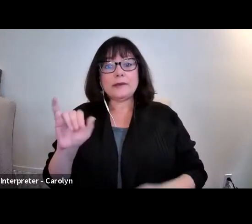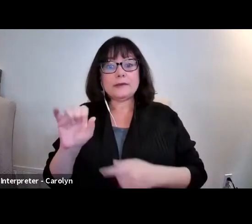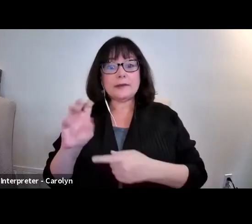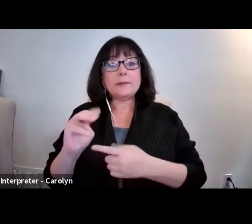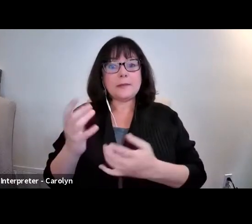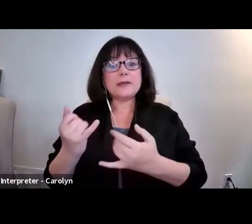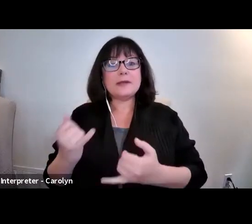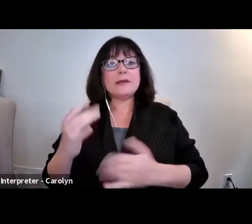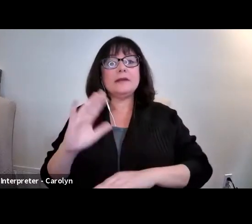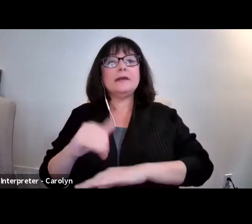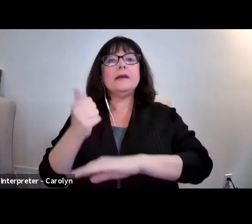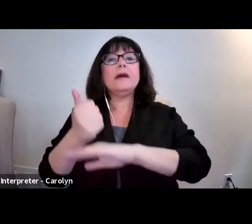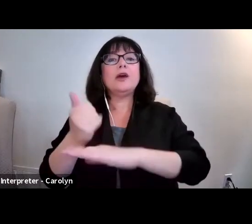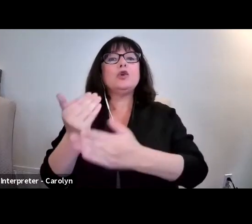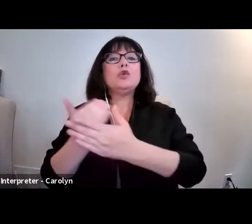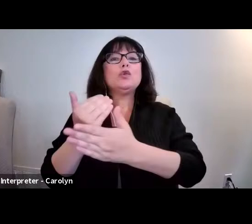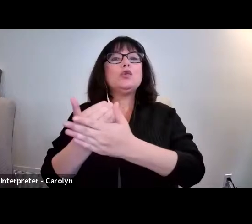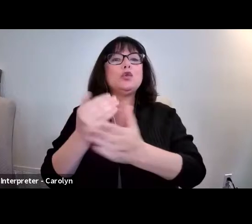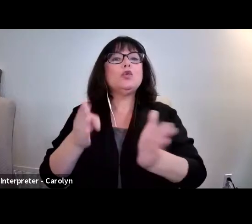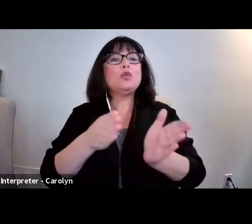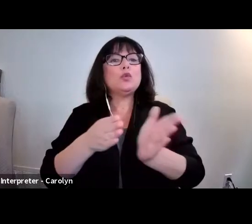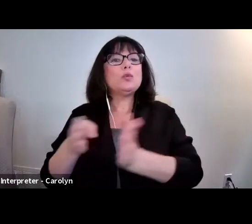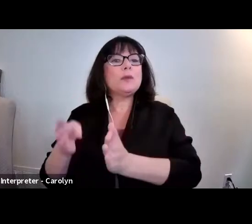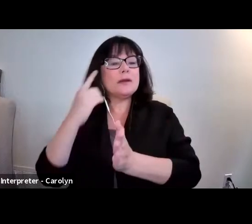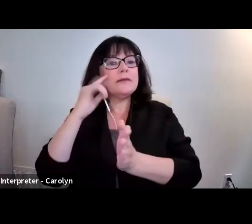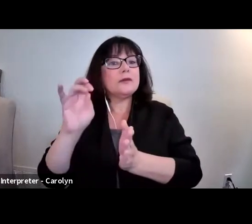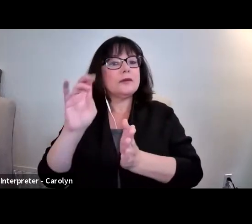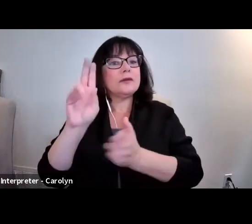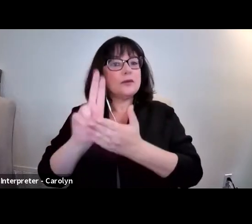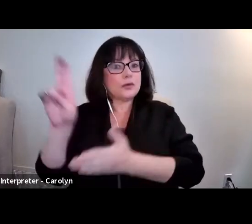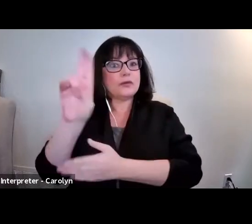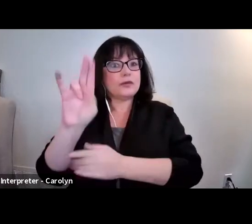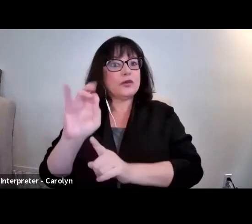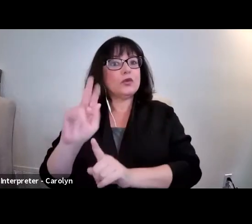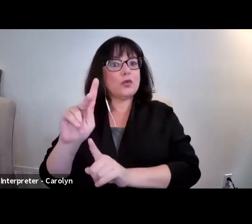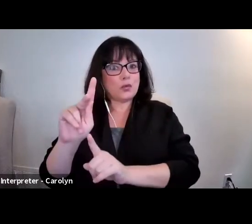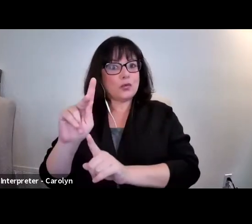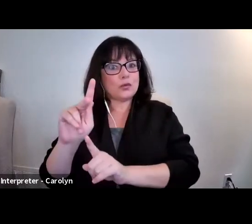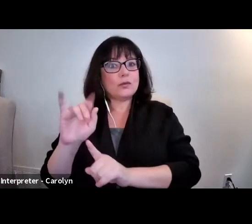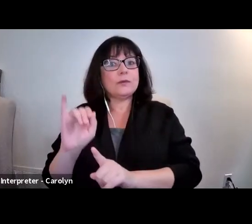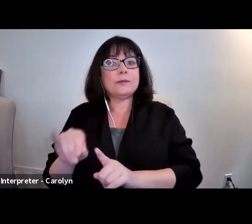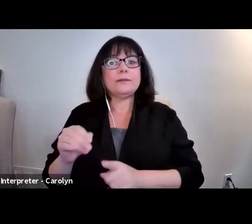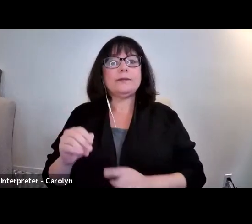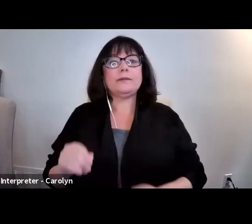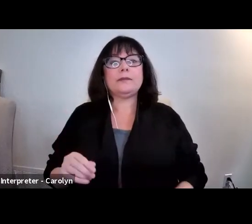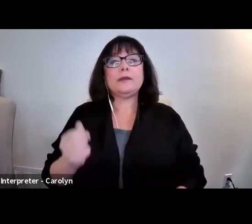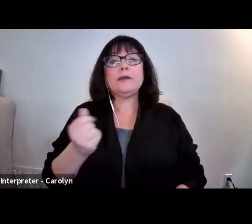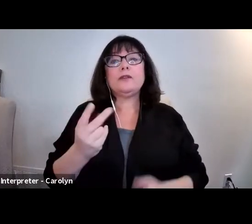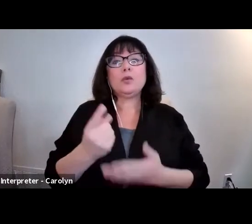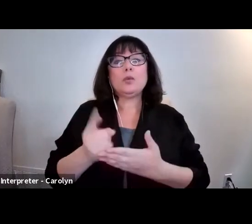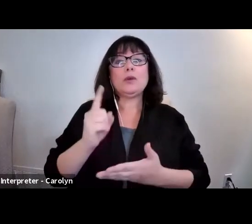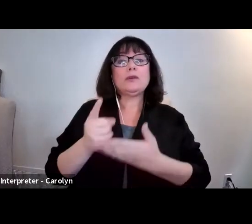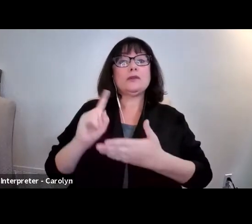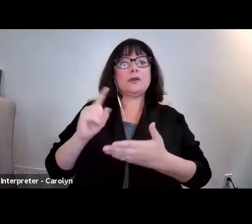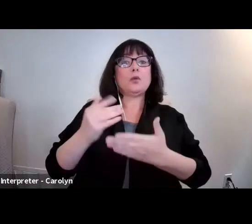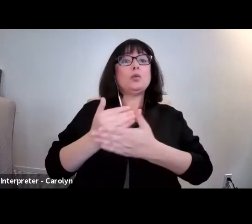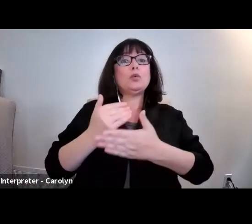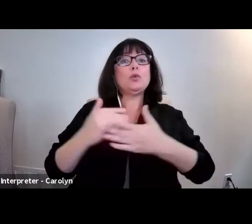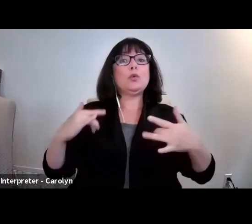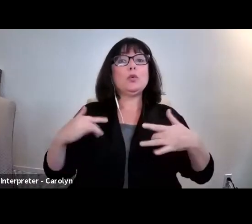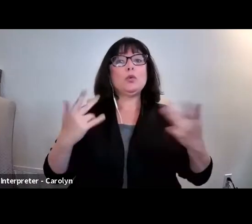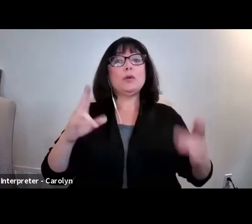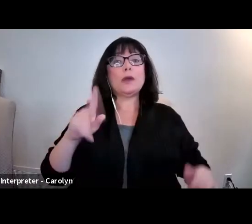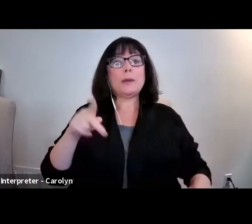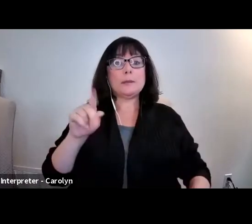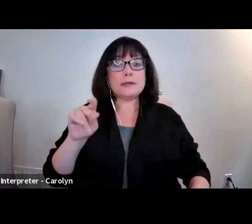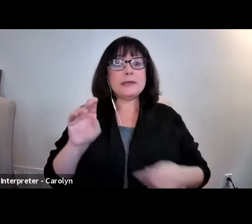for the university. Several weeks ago, I provided an update on some specific initiatives resulting from consultations with Black